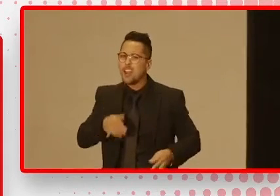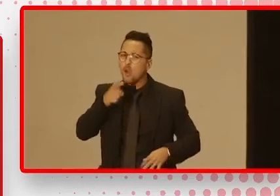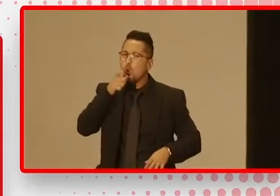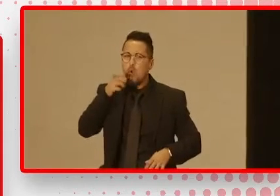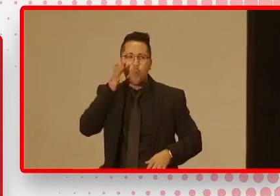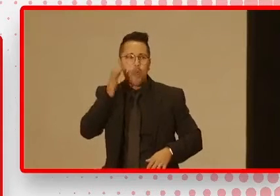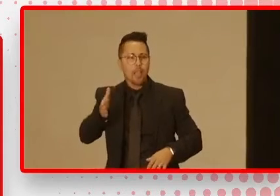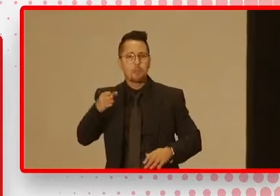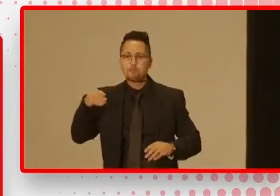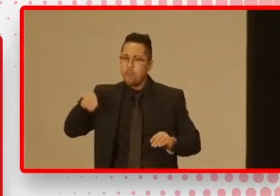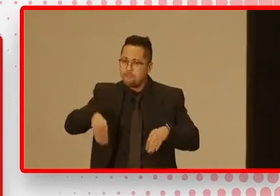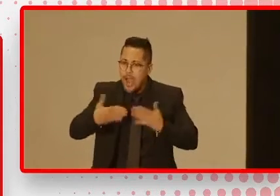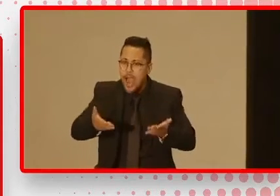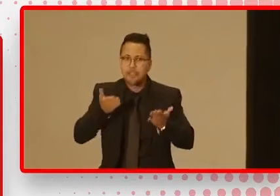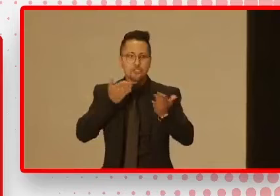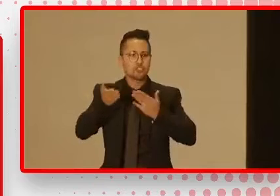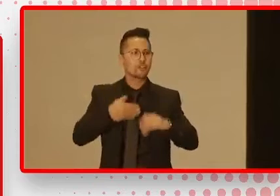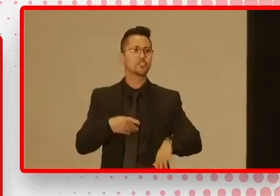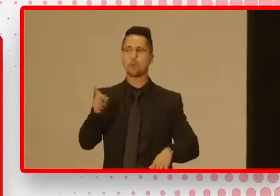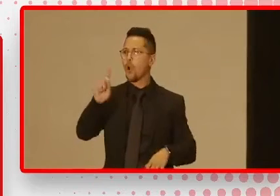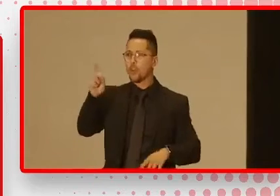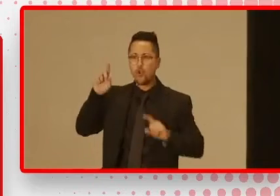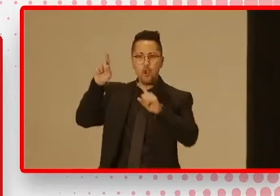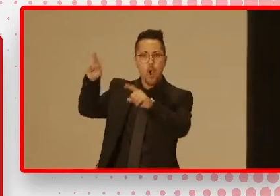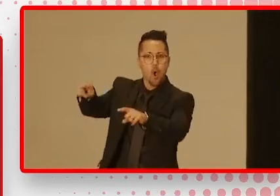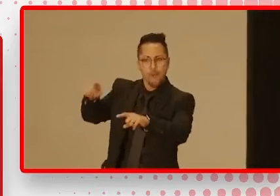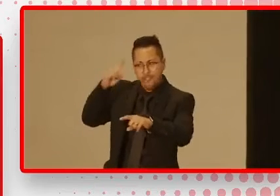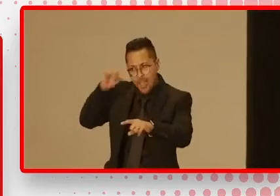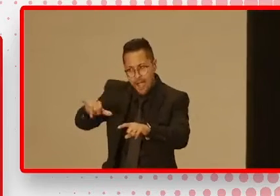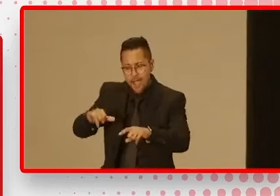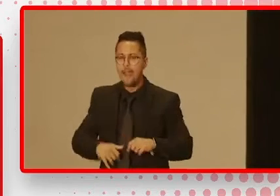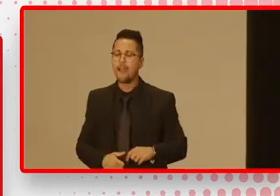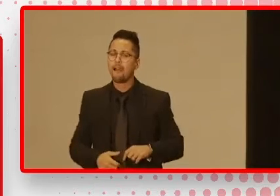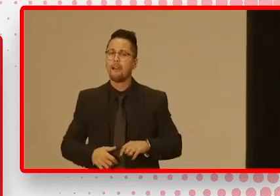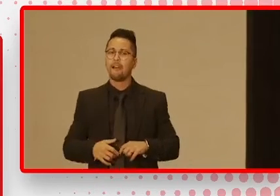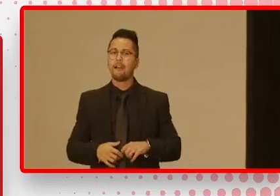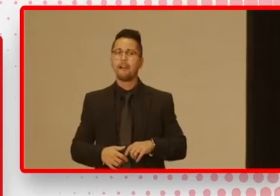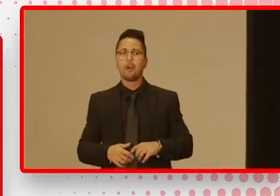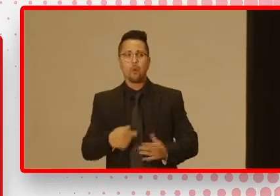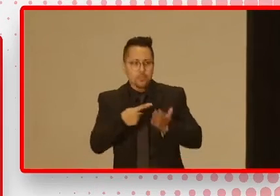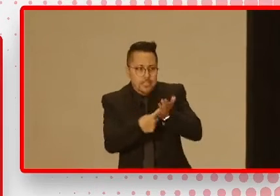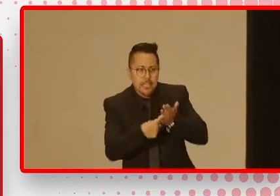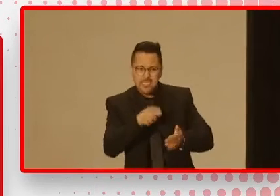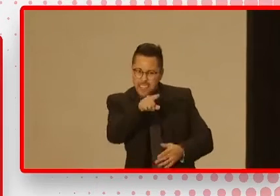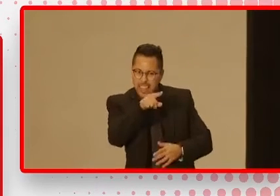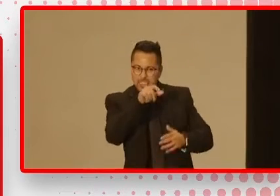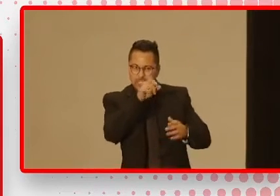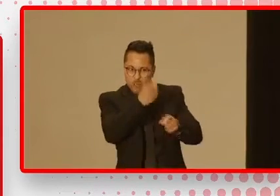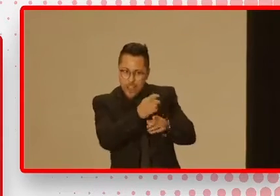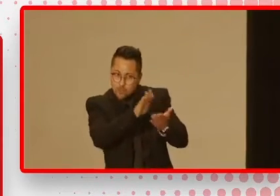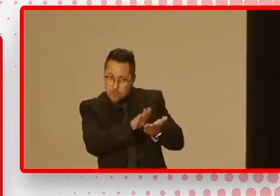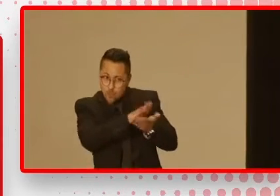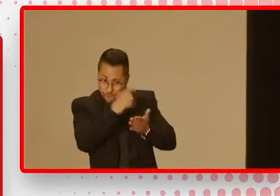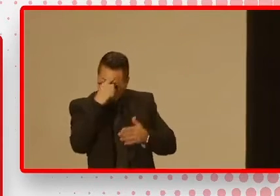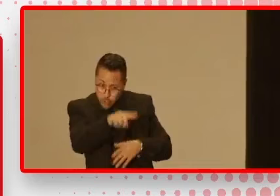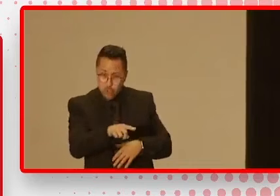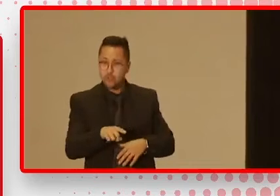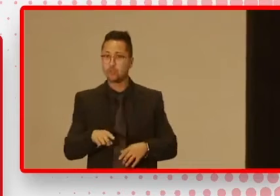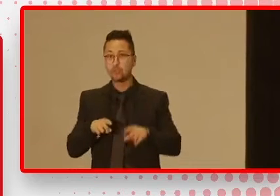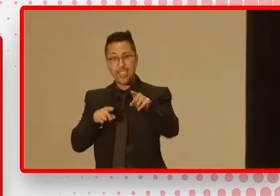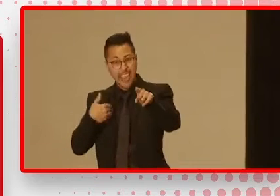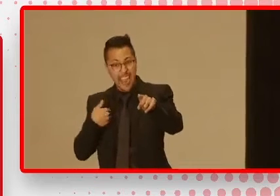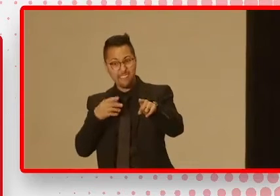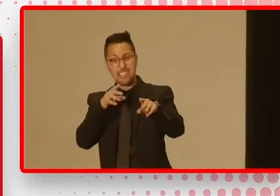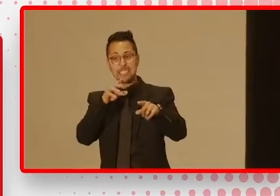these services, where are you going to go. There's a lot of discussion about, is this the right school for you? Do they have a disability resource center